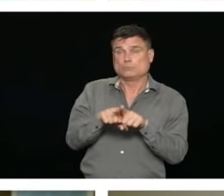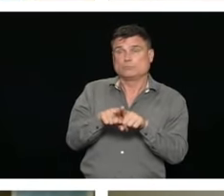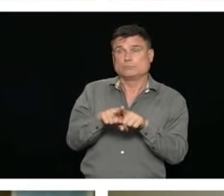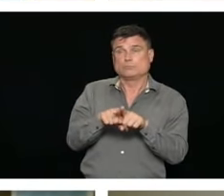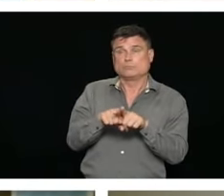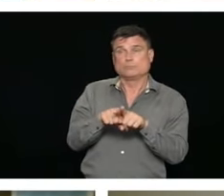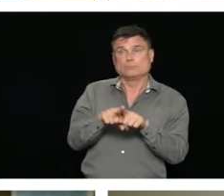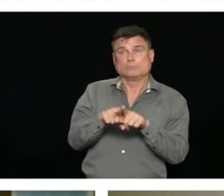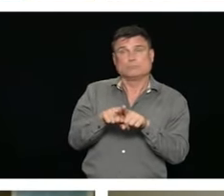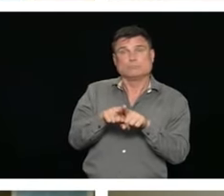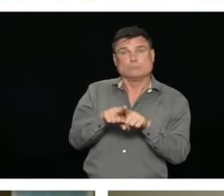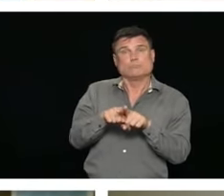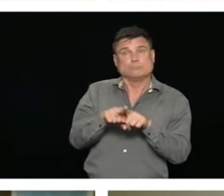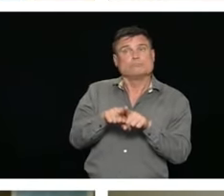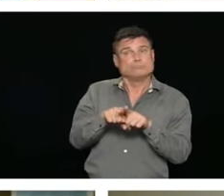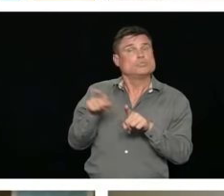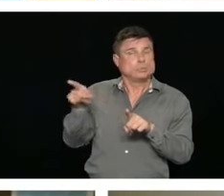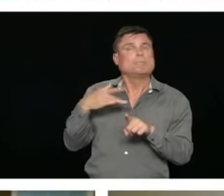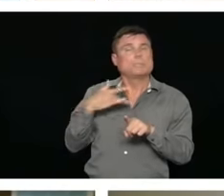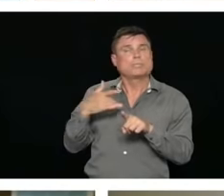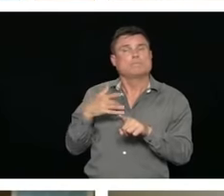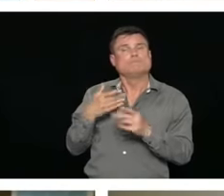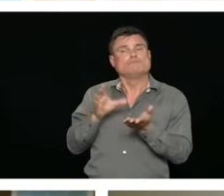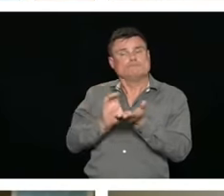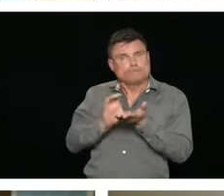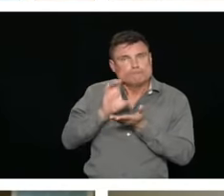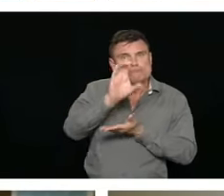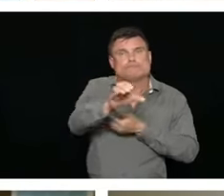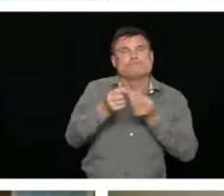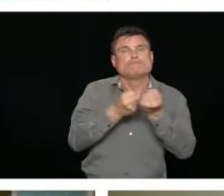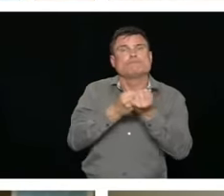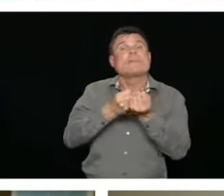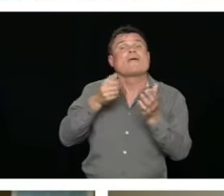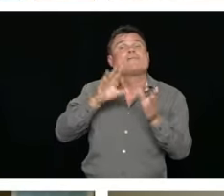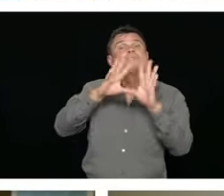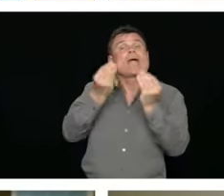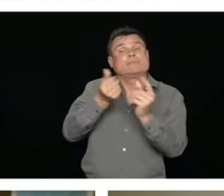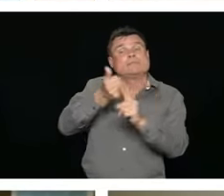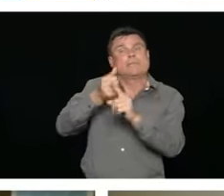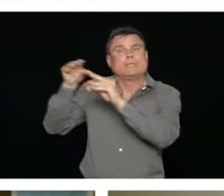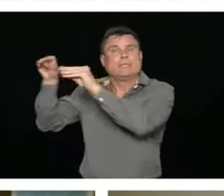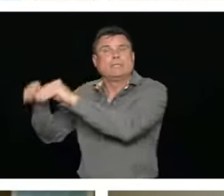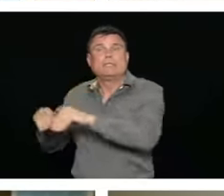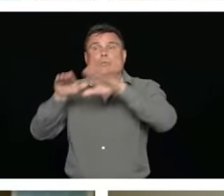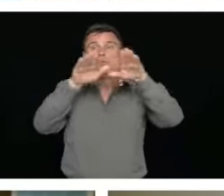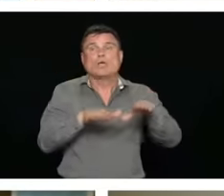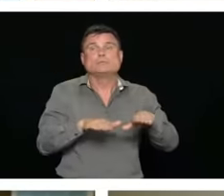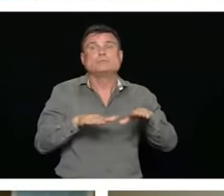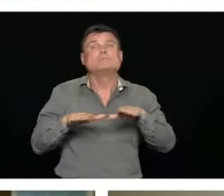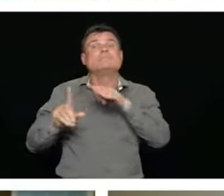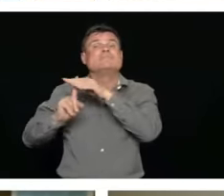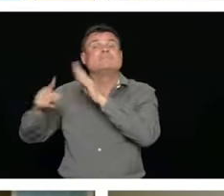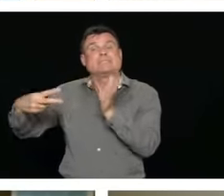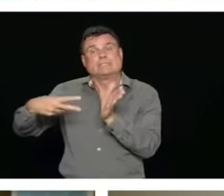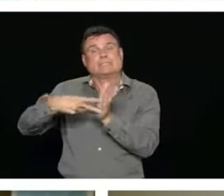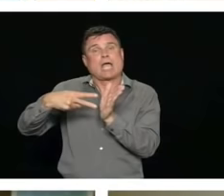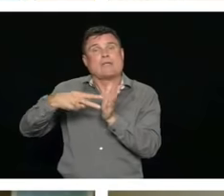helps, she stayed involved with them for many, many years since they've been to Canada. And those children, there was four of them,